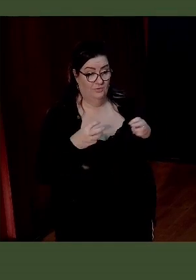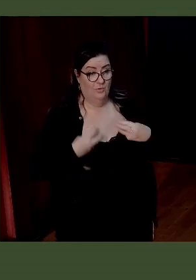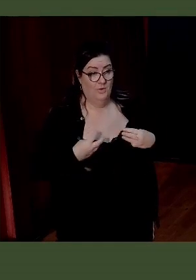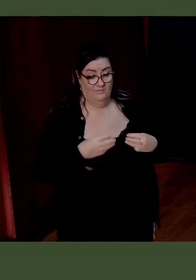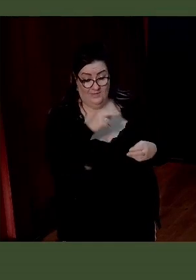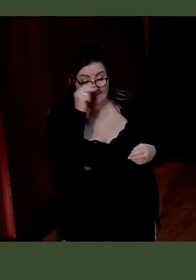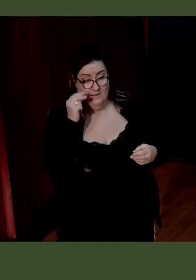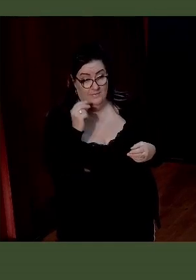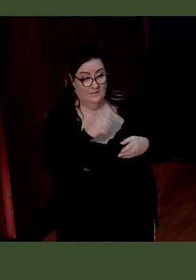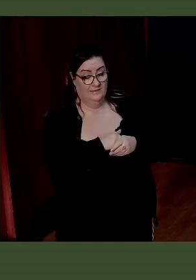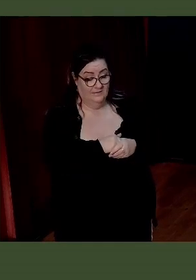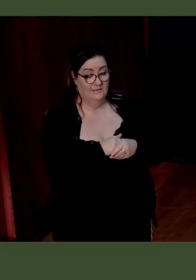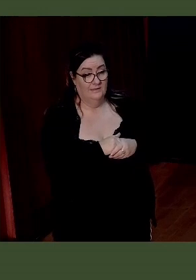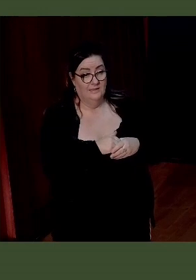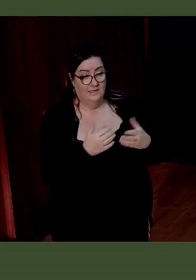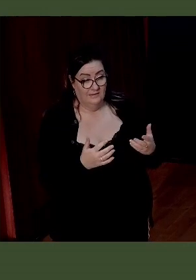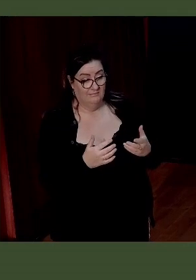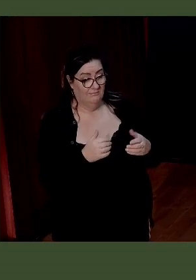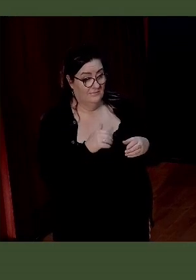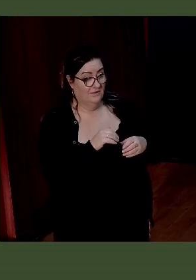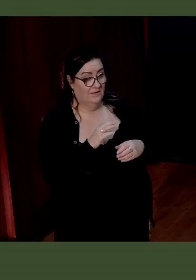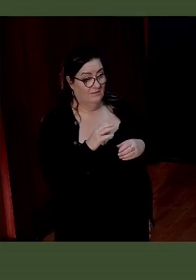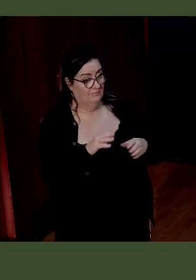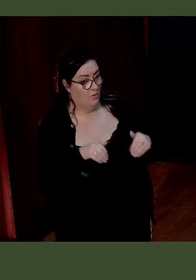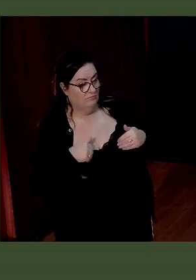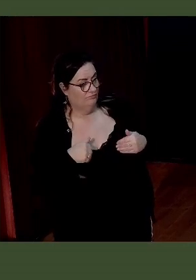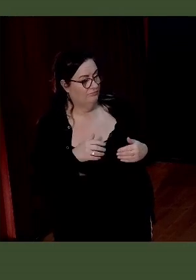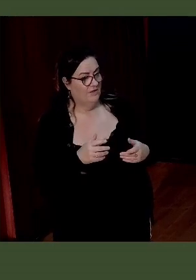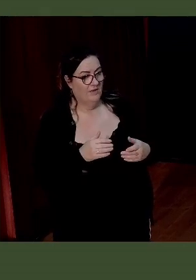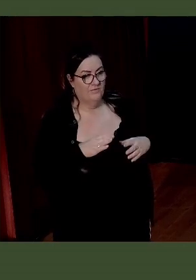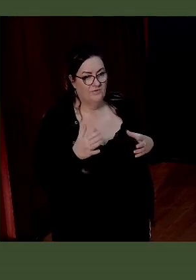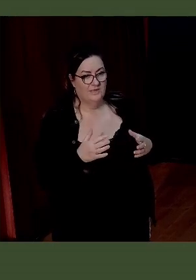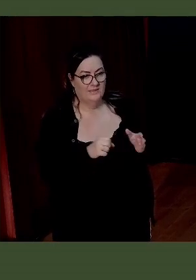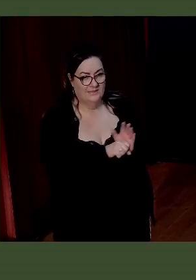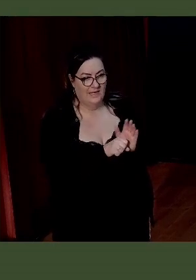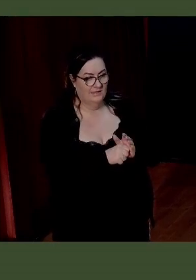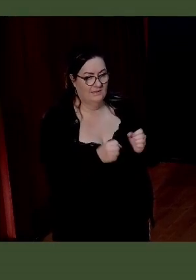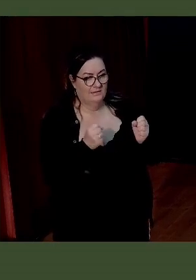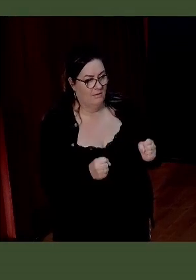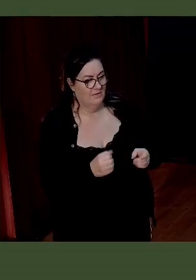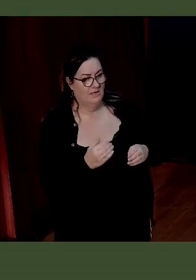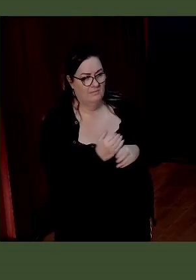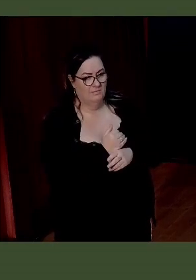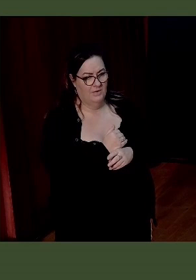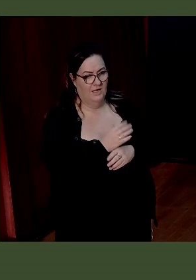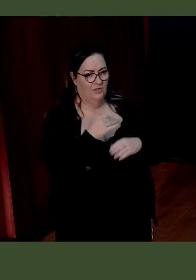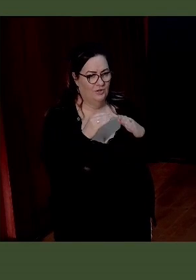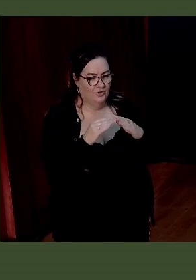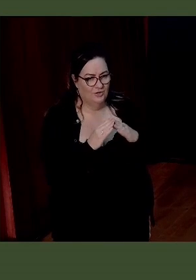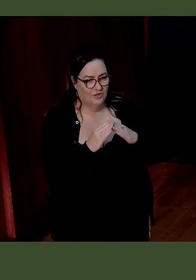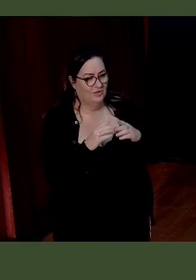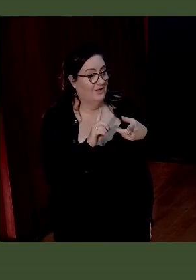instance, fit in a counter-revolutionary, conservative, patriarchal free state dominated by the alliance of church and